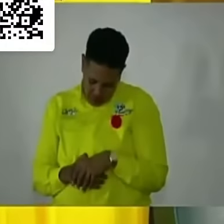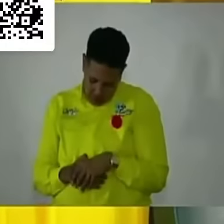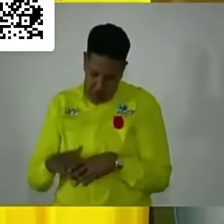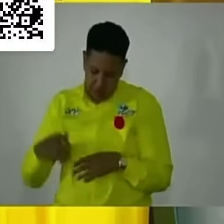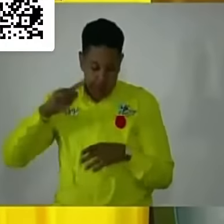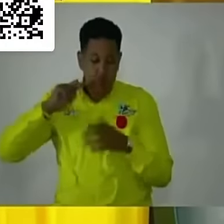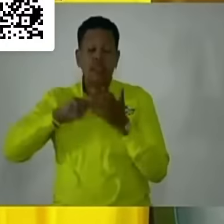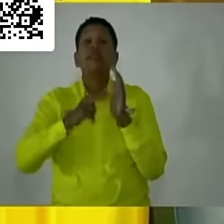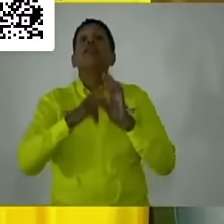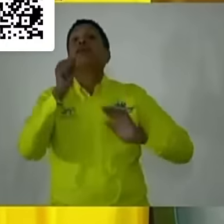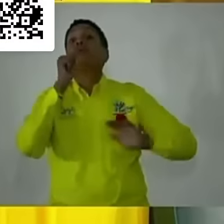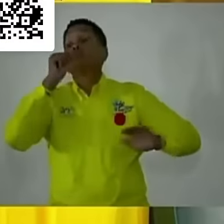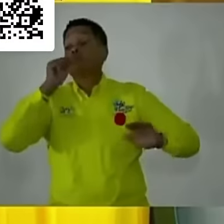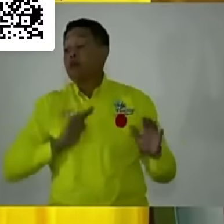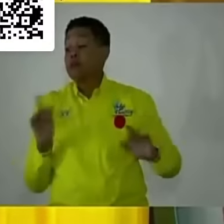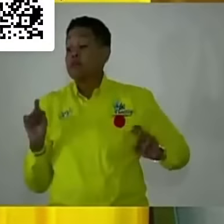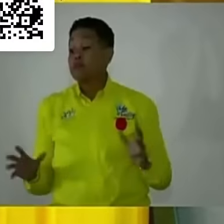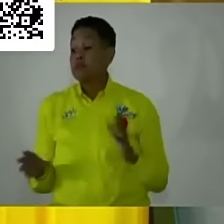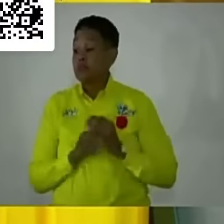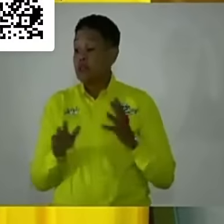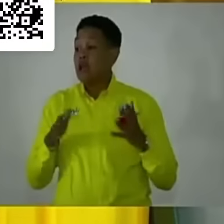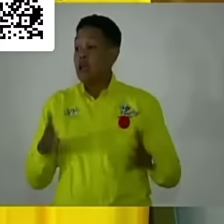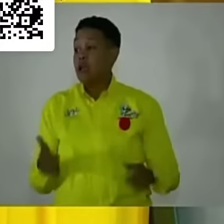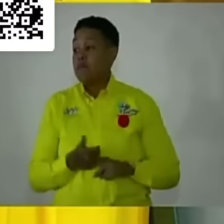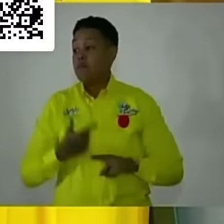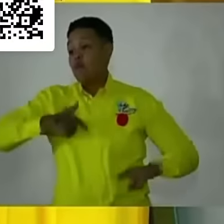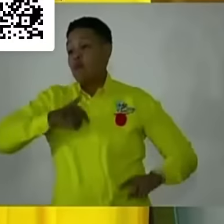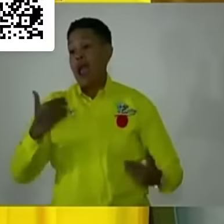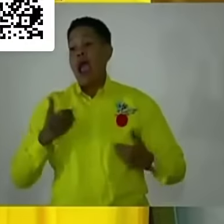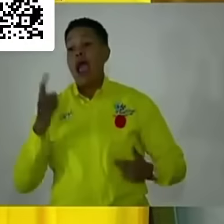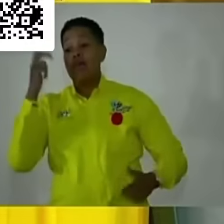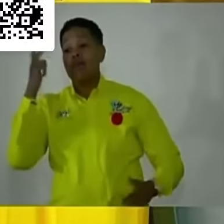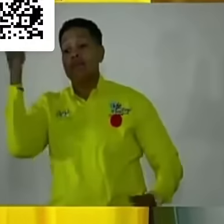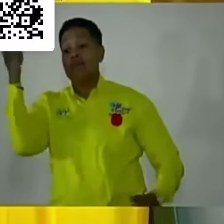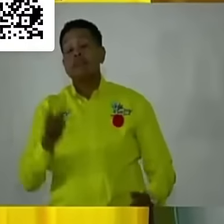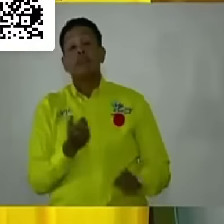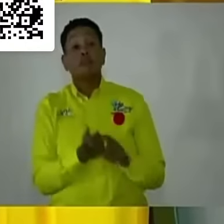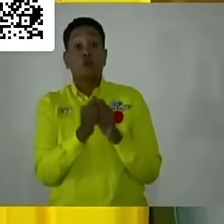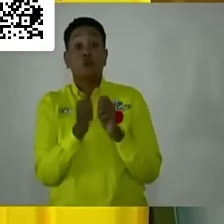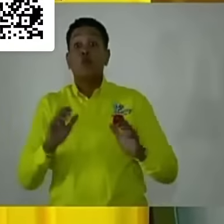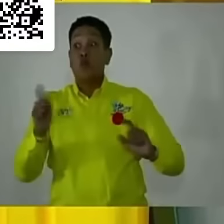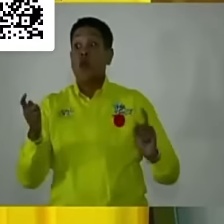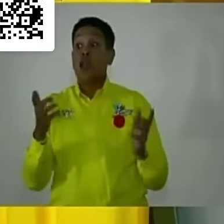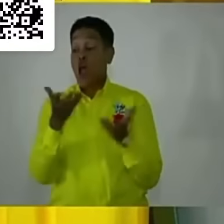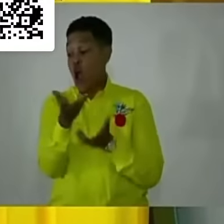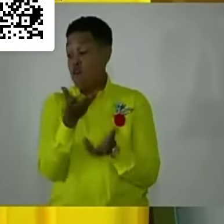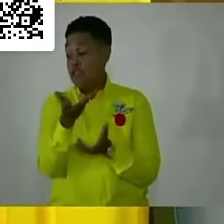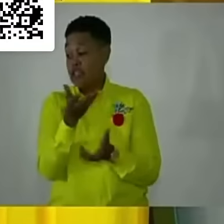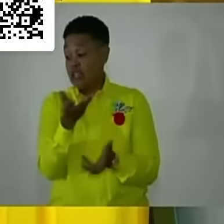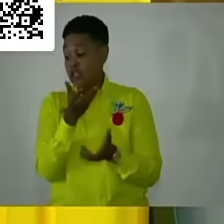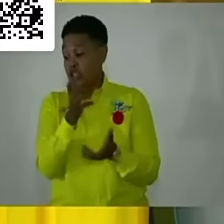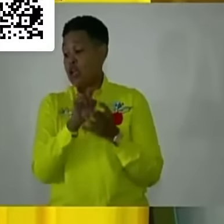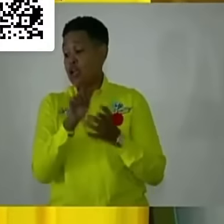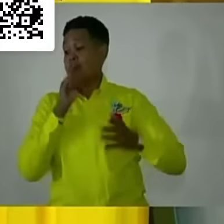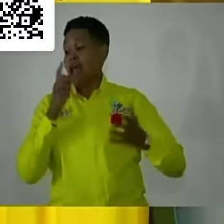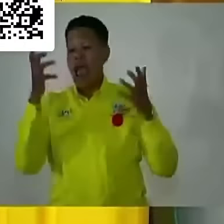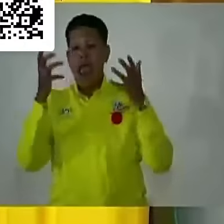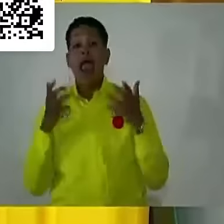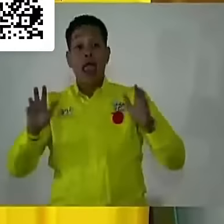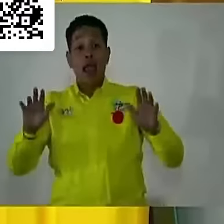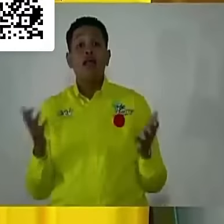indeed, Madam Speaker, we have seen without any conversation the end of what